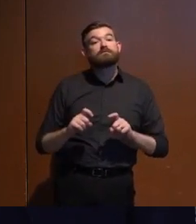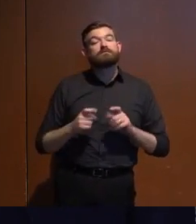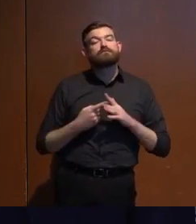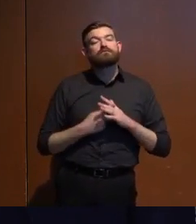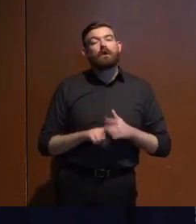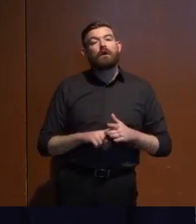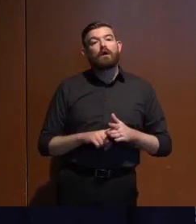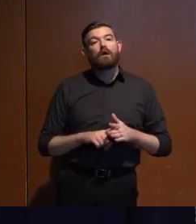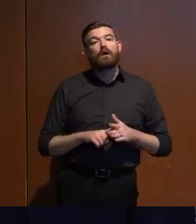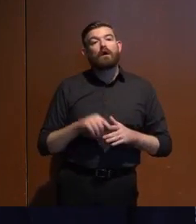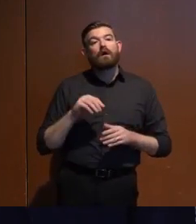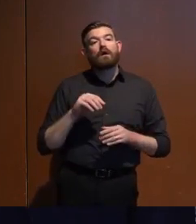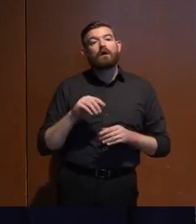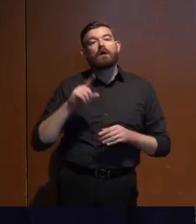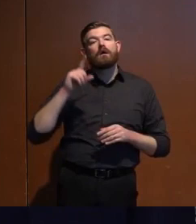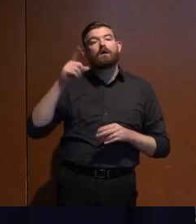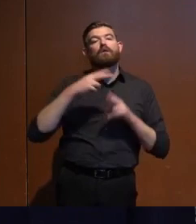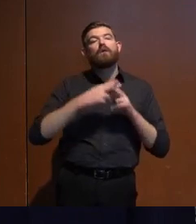the mass testing sites.